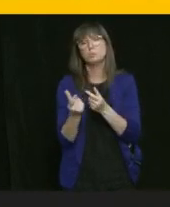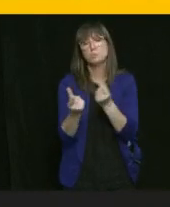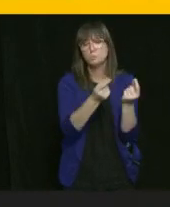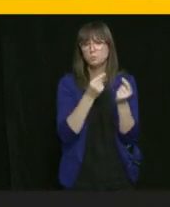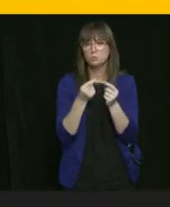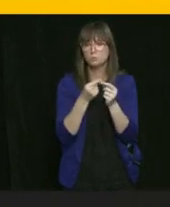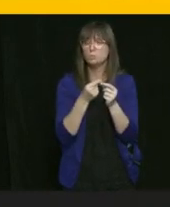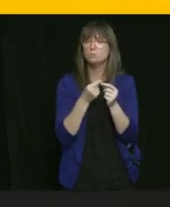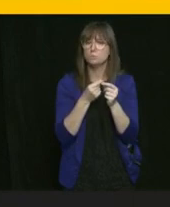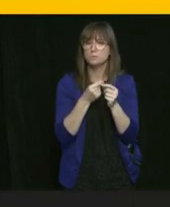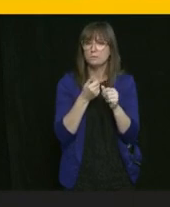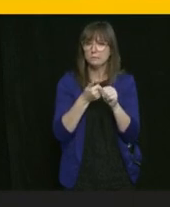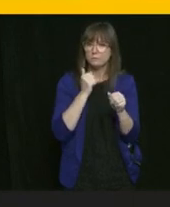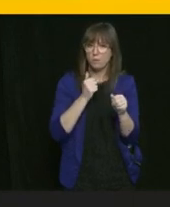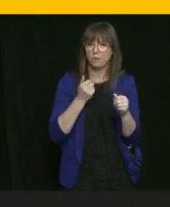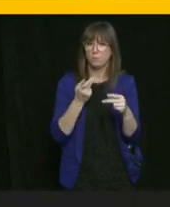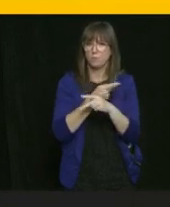fight the second wave.